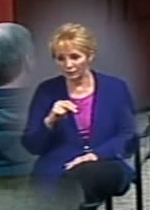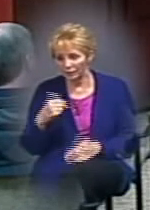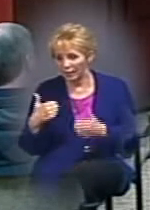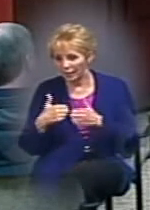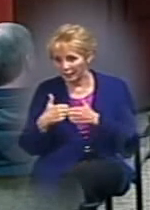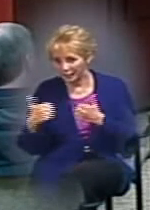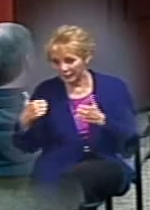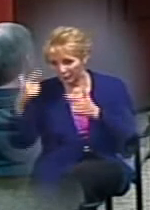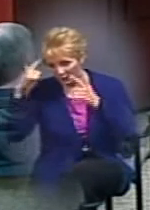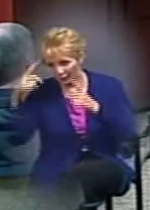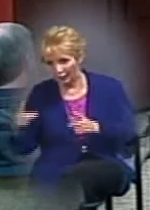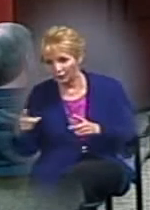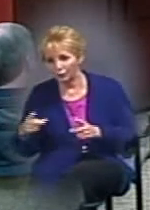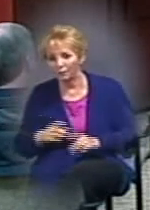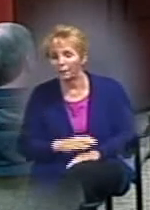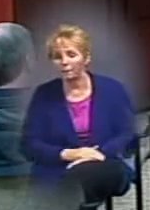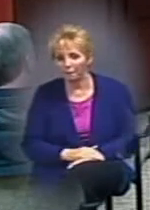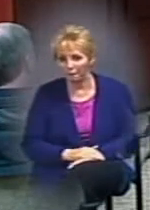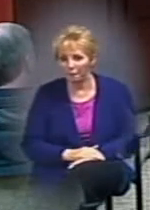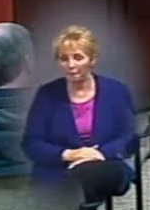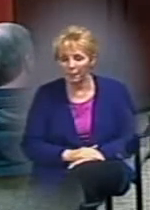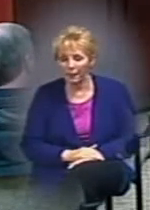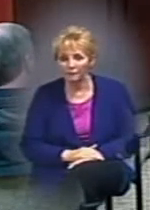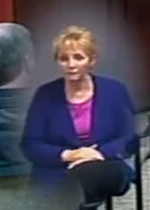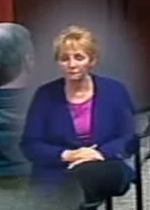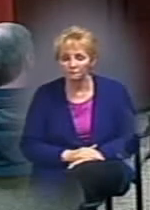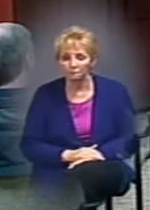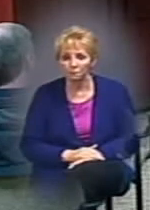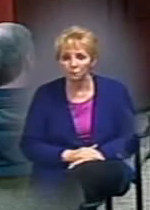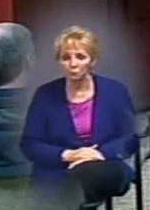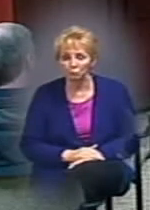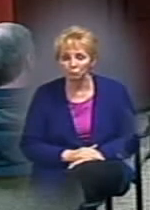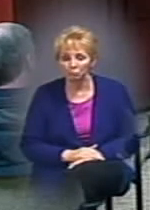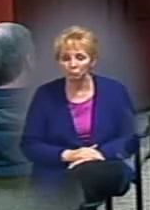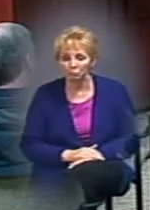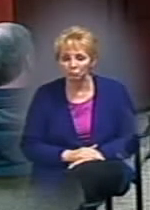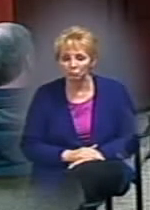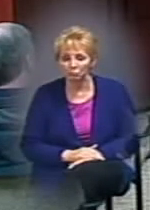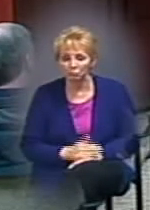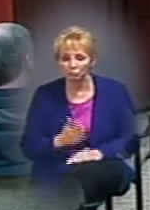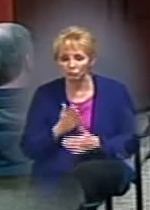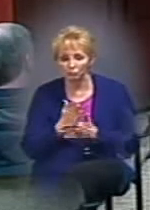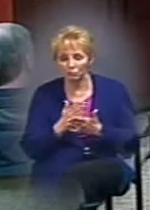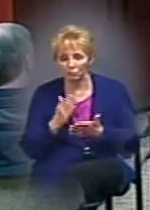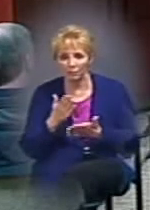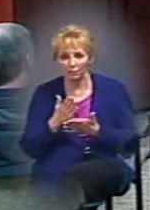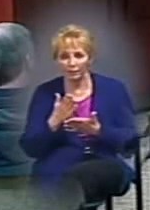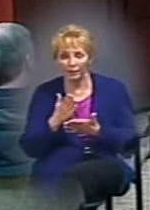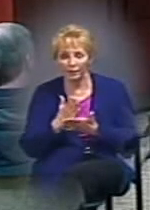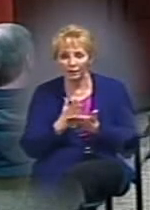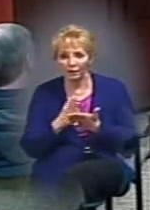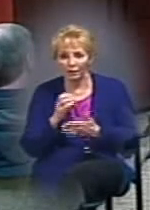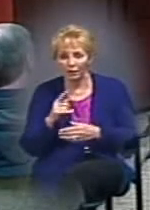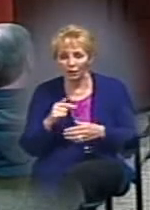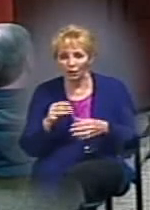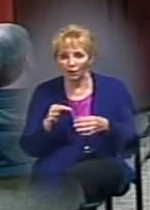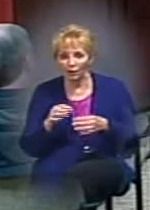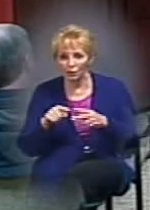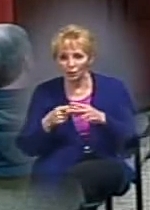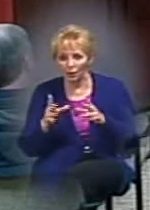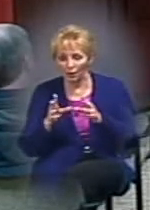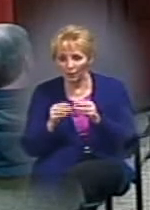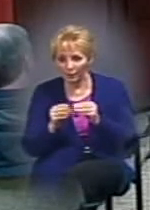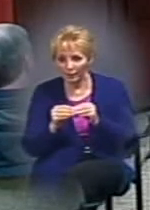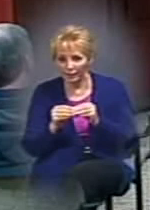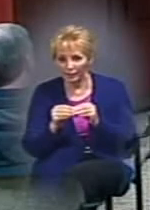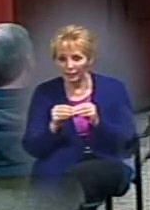decision. The policy doesn't address okay. that. The proposed policy. Some municipalities do that. They just move their start of the meeting. When do we